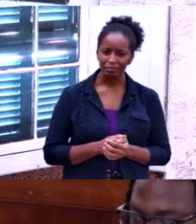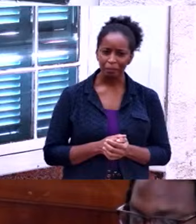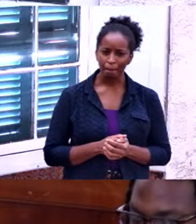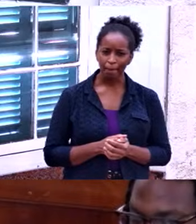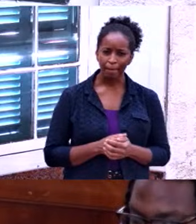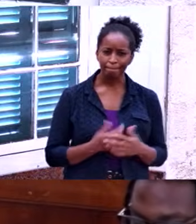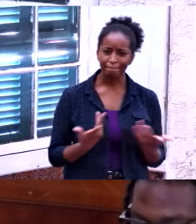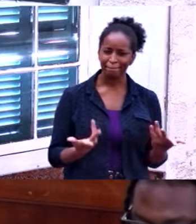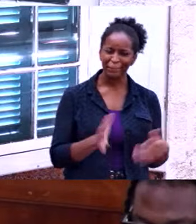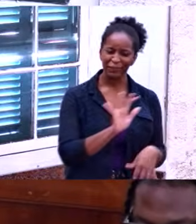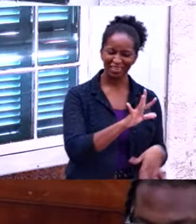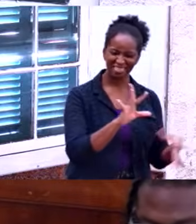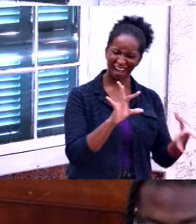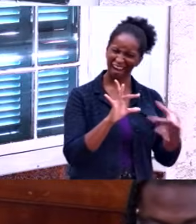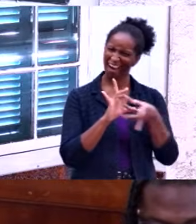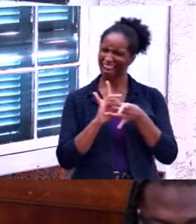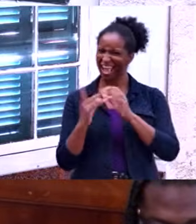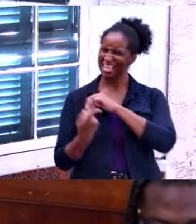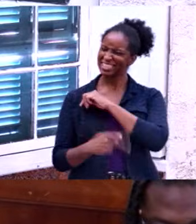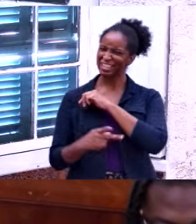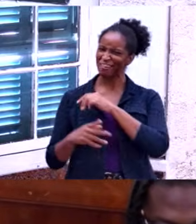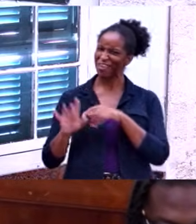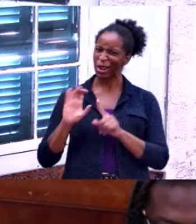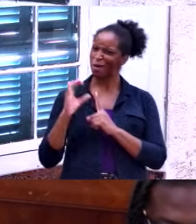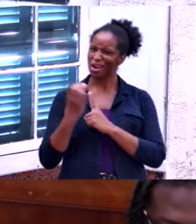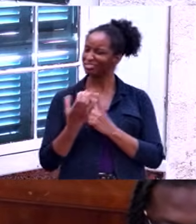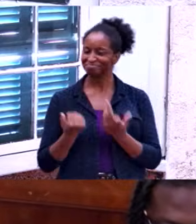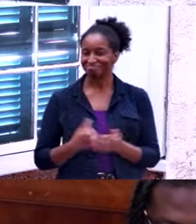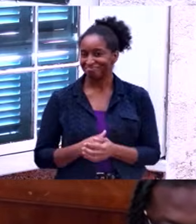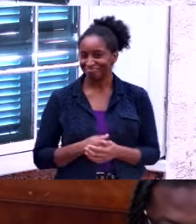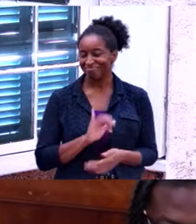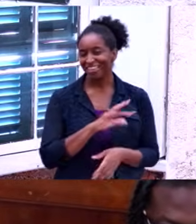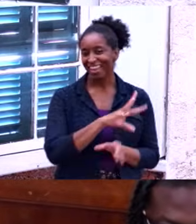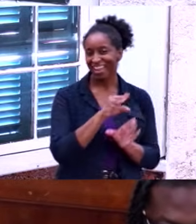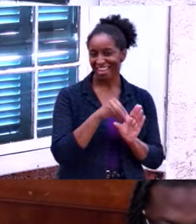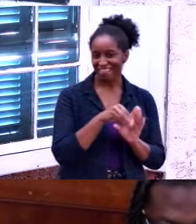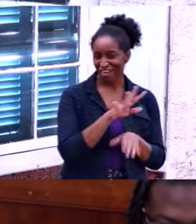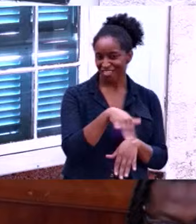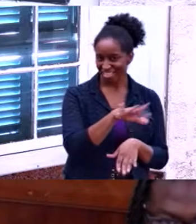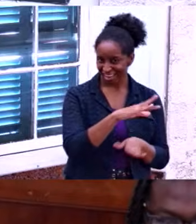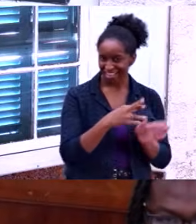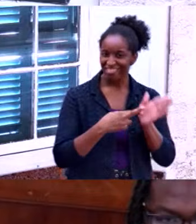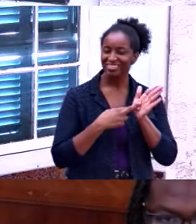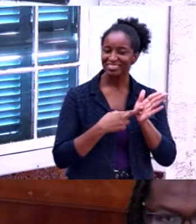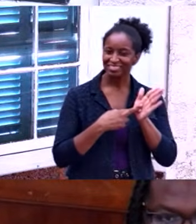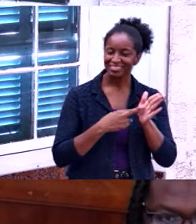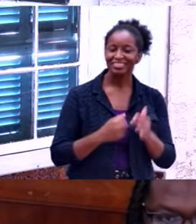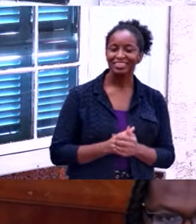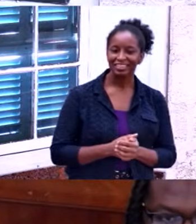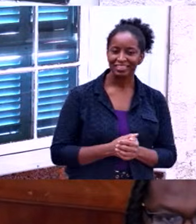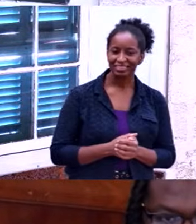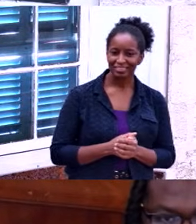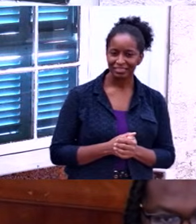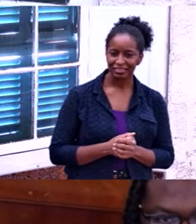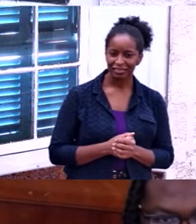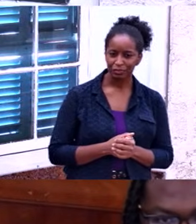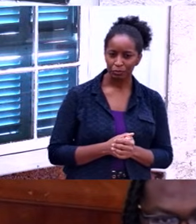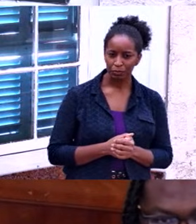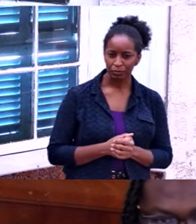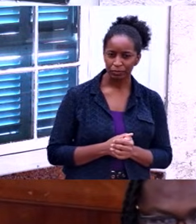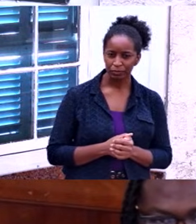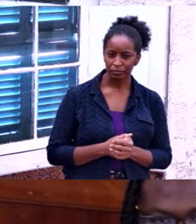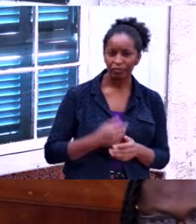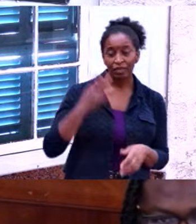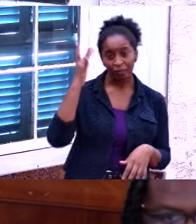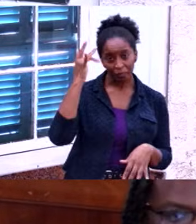the Philippine culture. But they're in a constitution because that boundary change was necessitated by the clear adherence to the